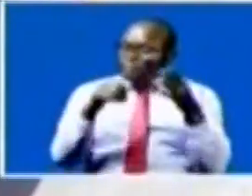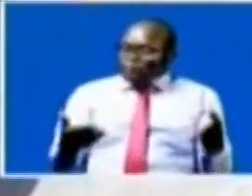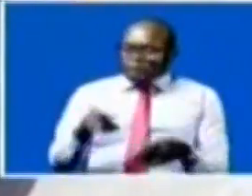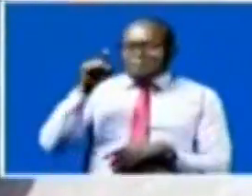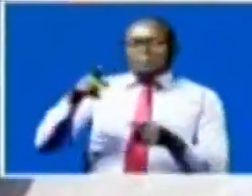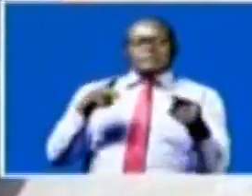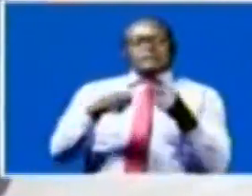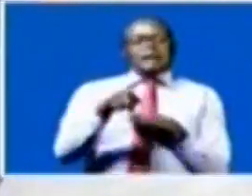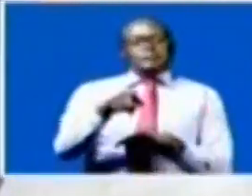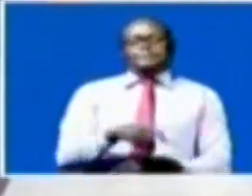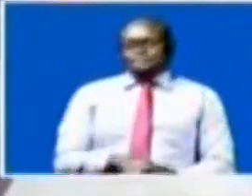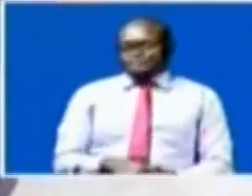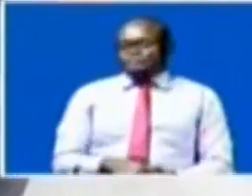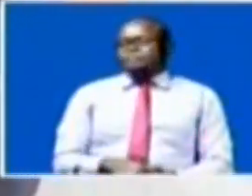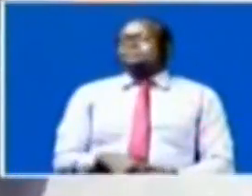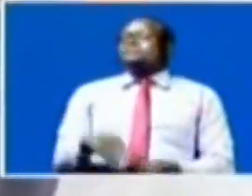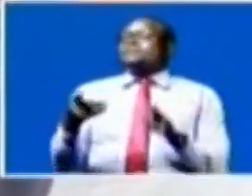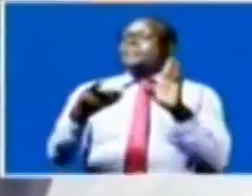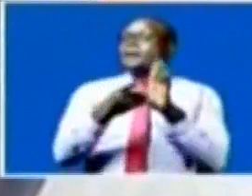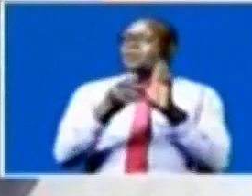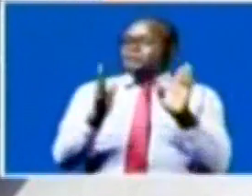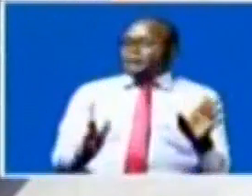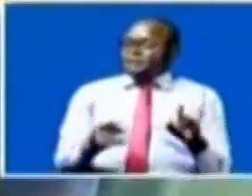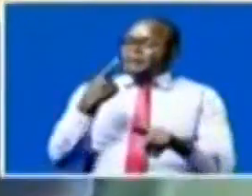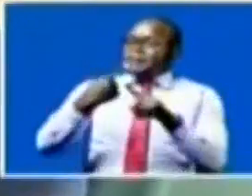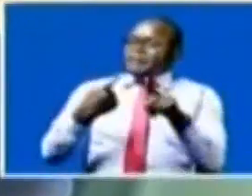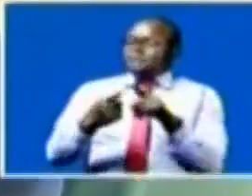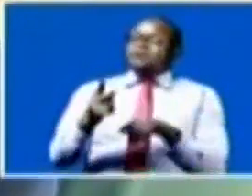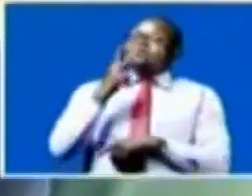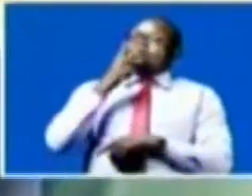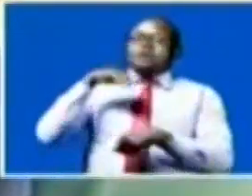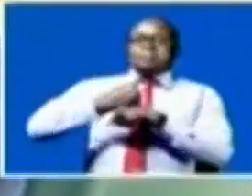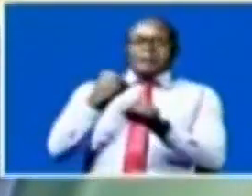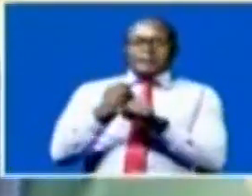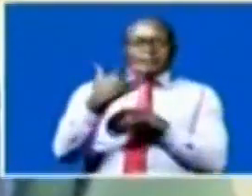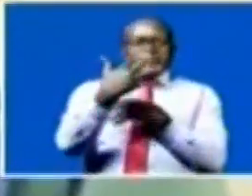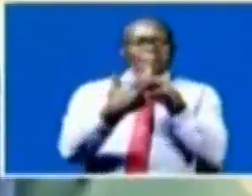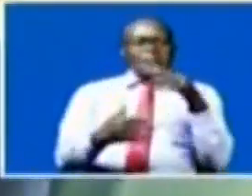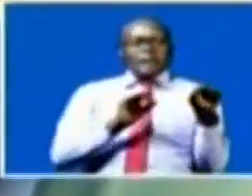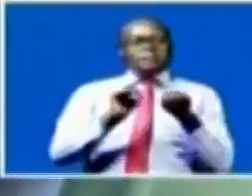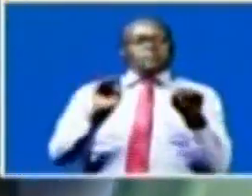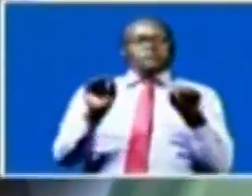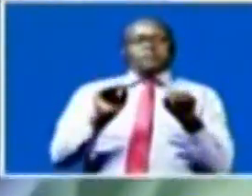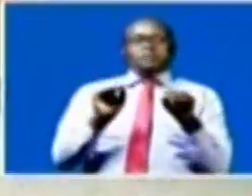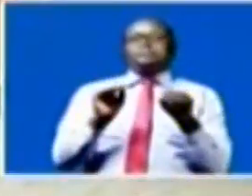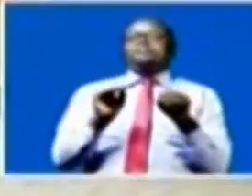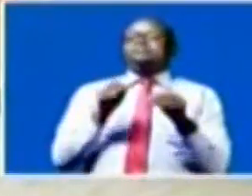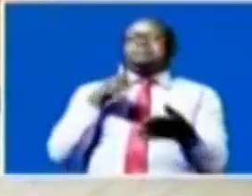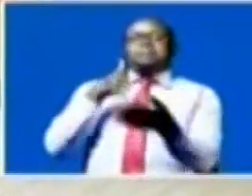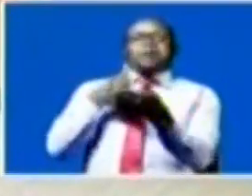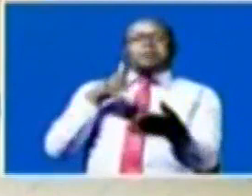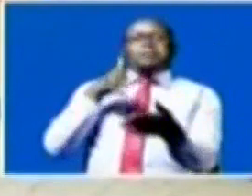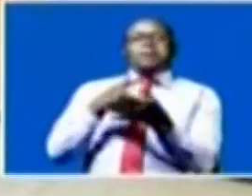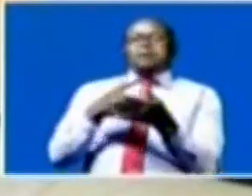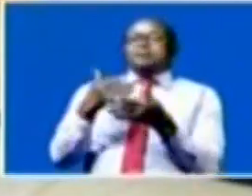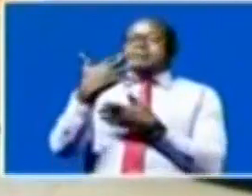go. According to medics, years of smoking had caused blood clots in his feet, effectively cutting circulation to